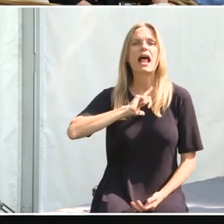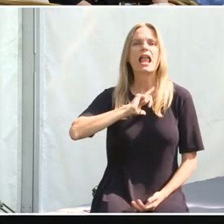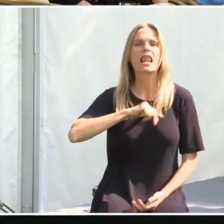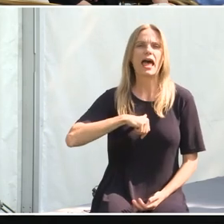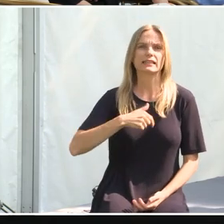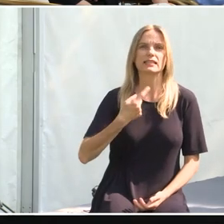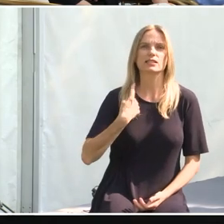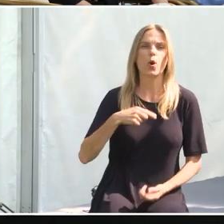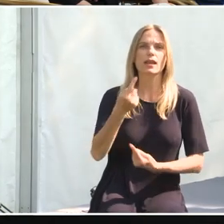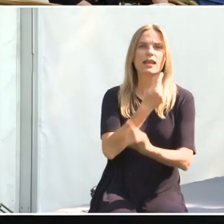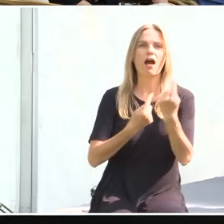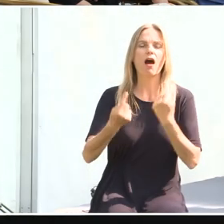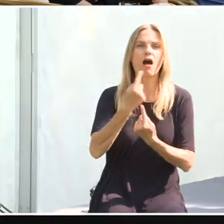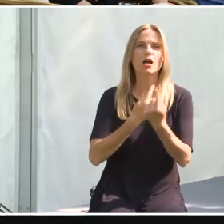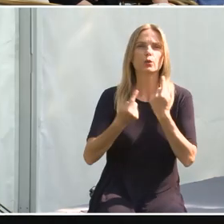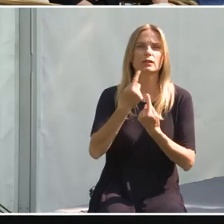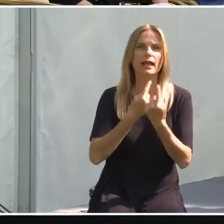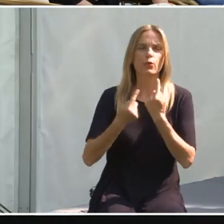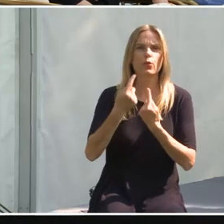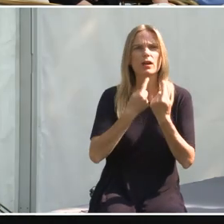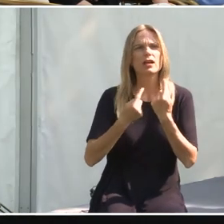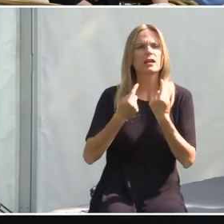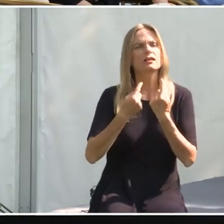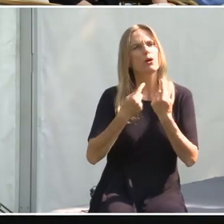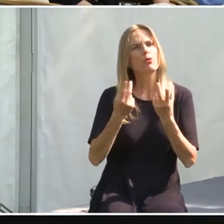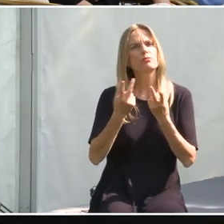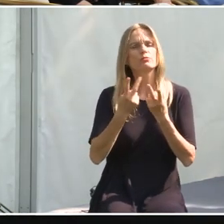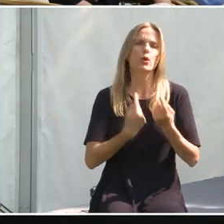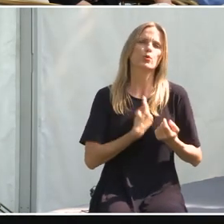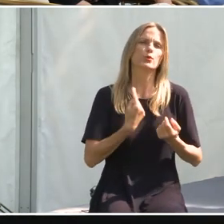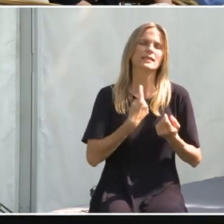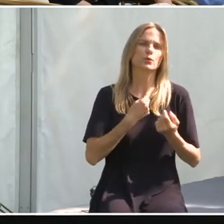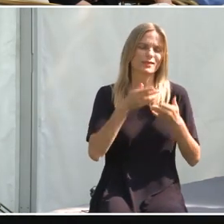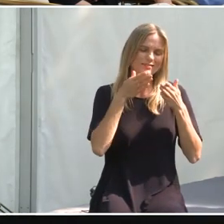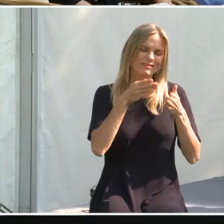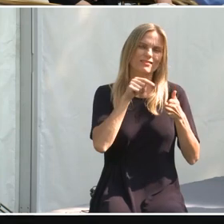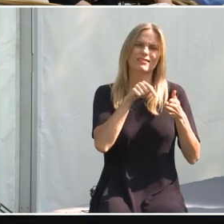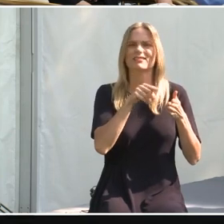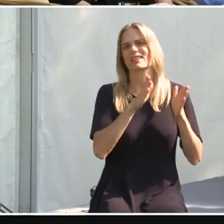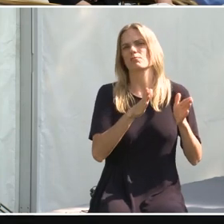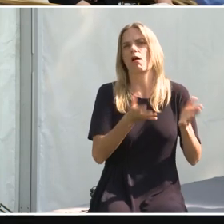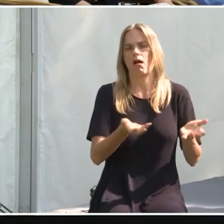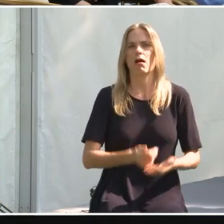was a conversation around stigma and loneliness. So what the panel